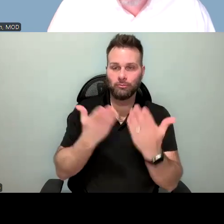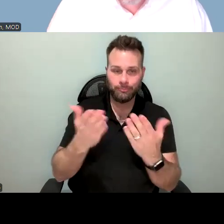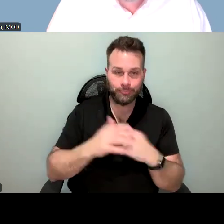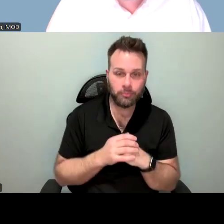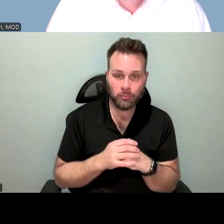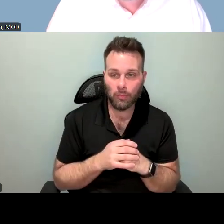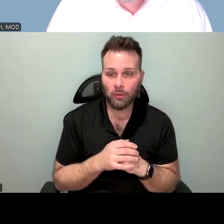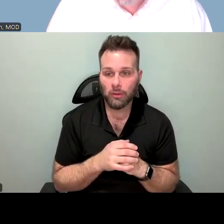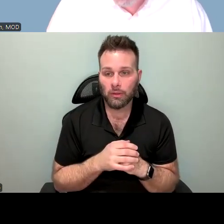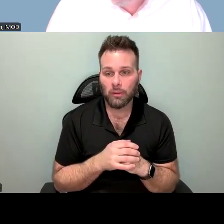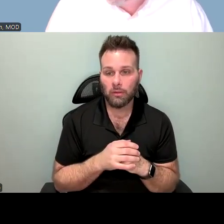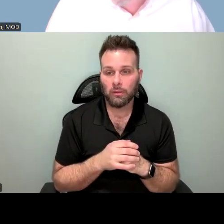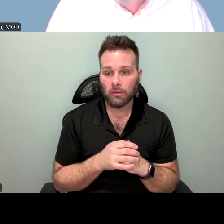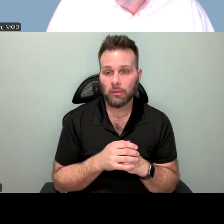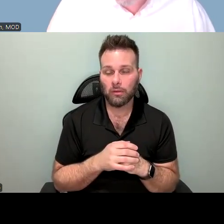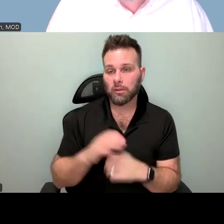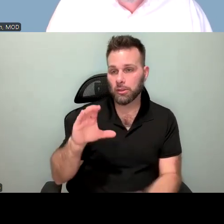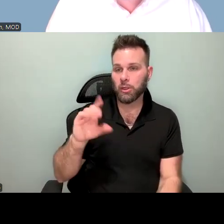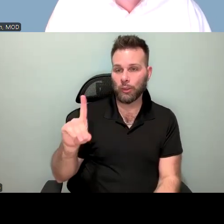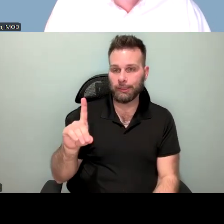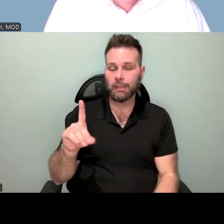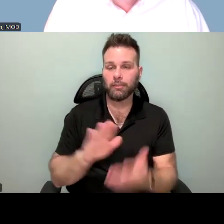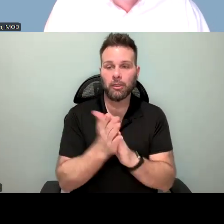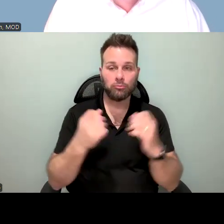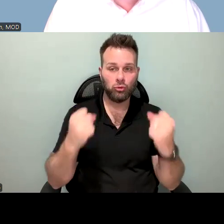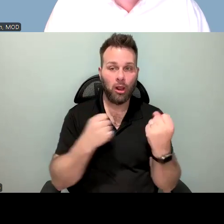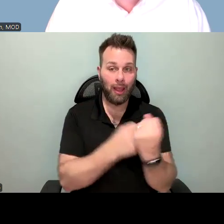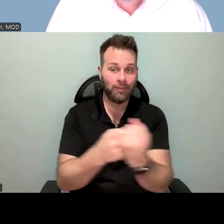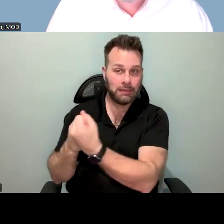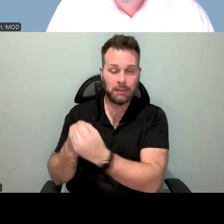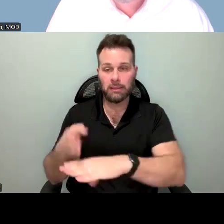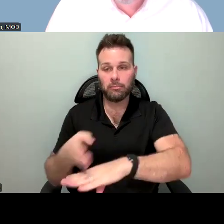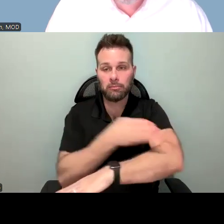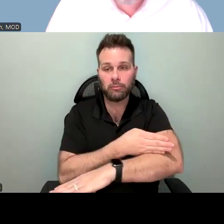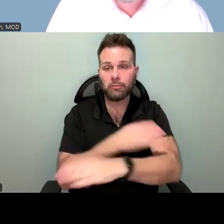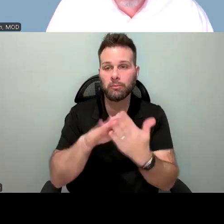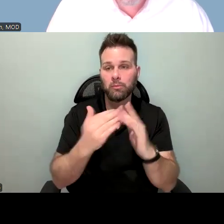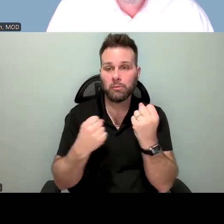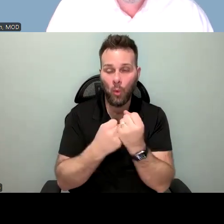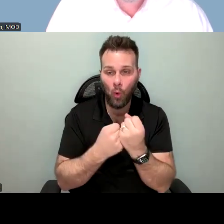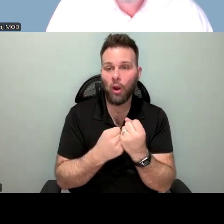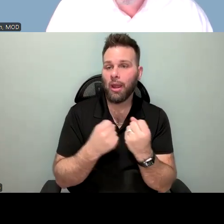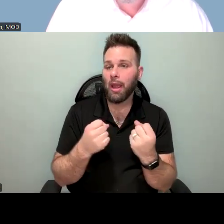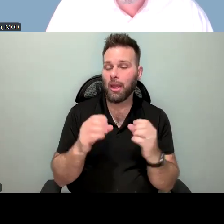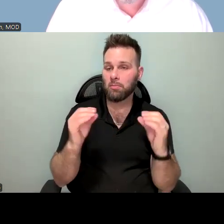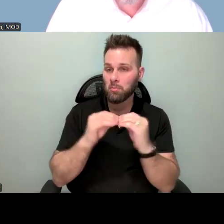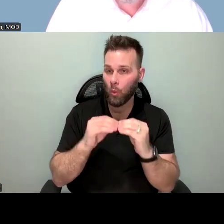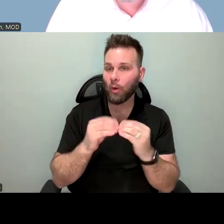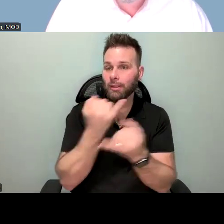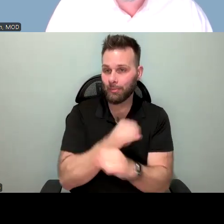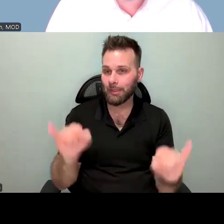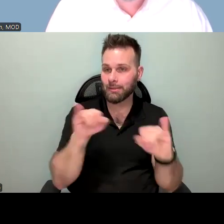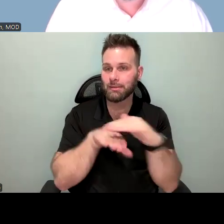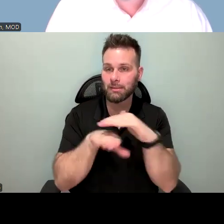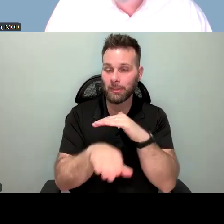These CODs can strengthen their advocacy and enhance community support and collectively promote greater independence and accessibility